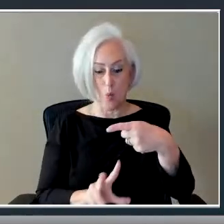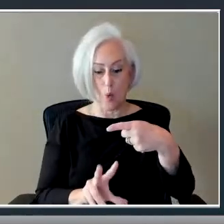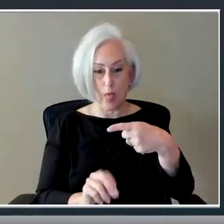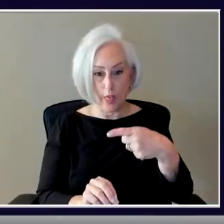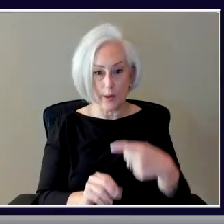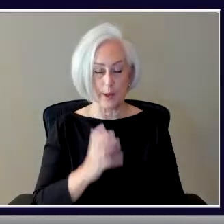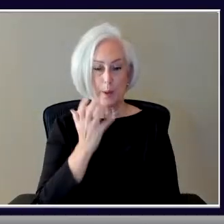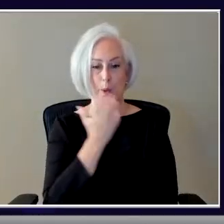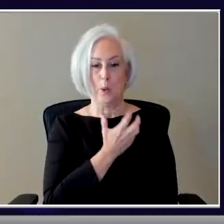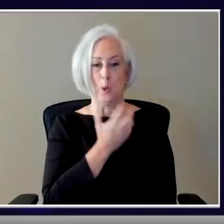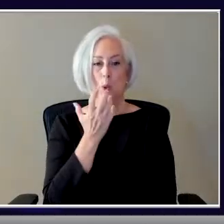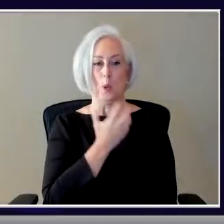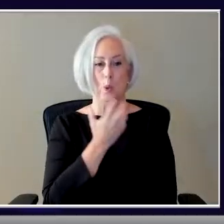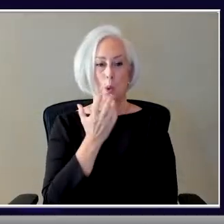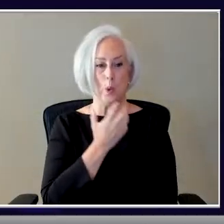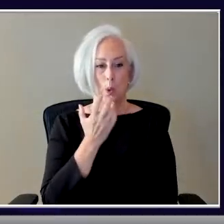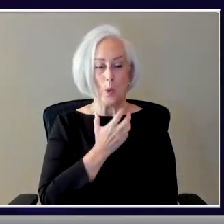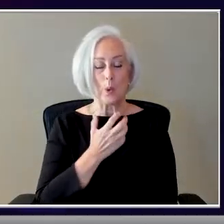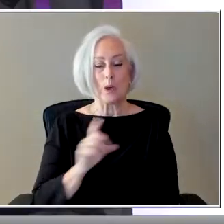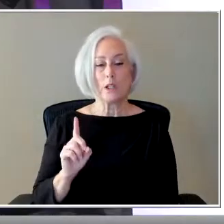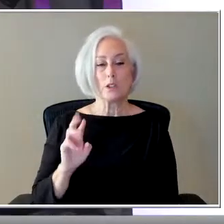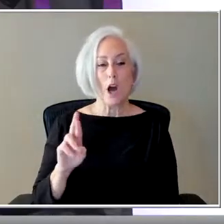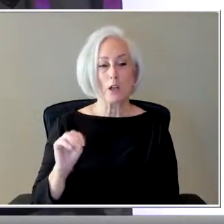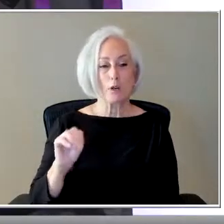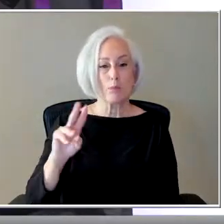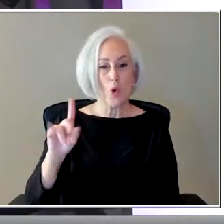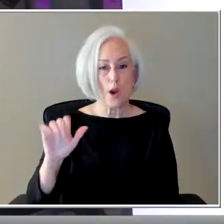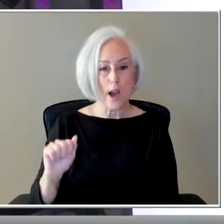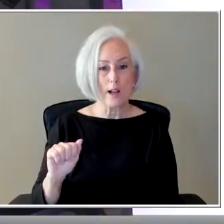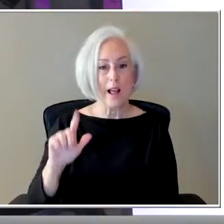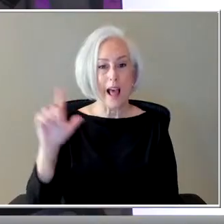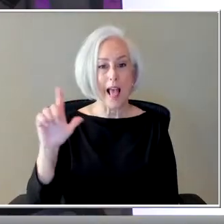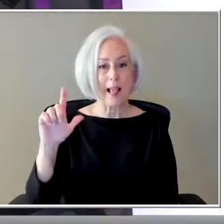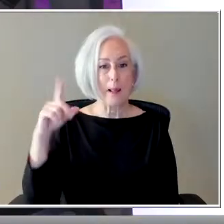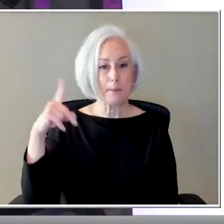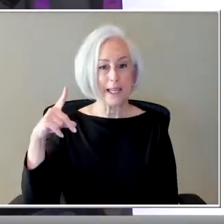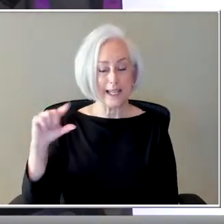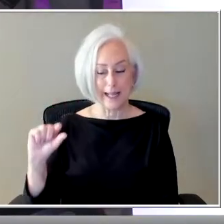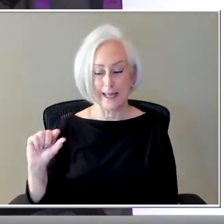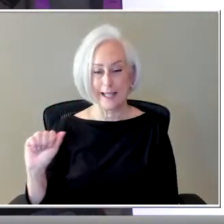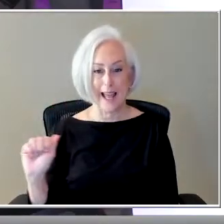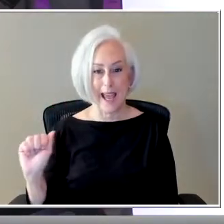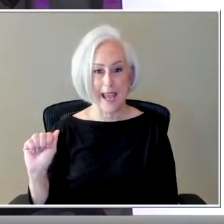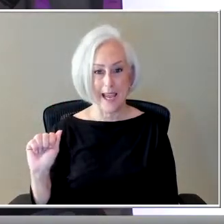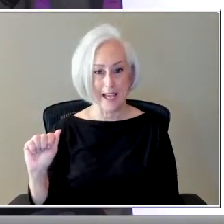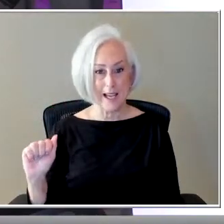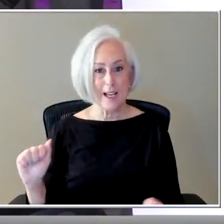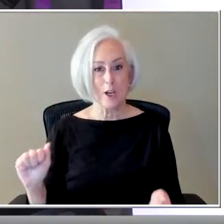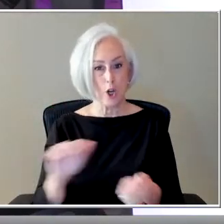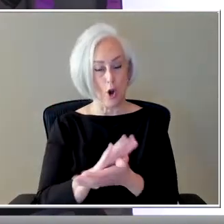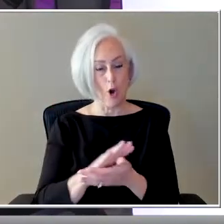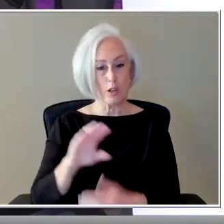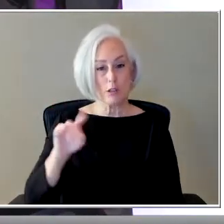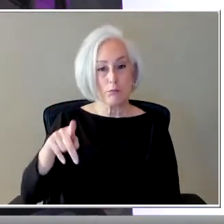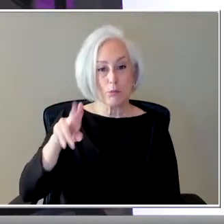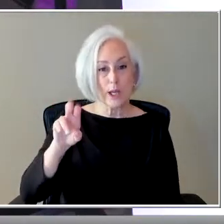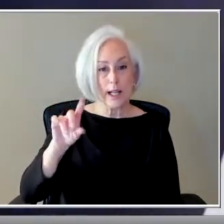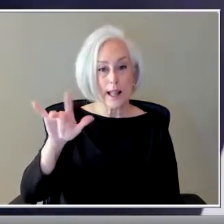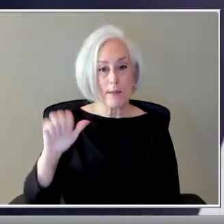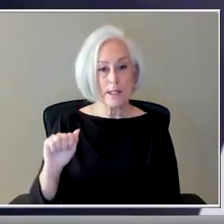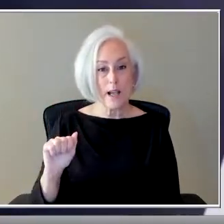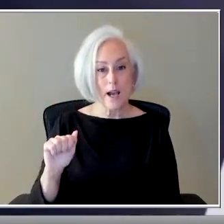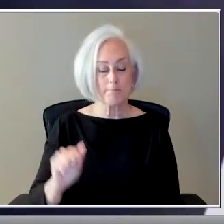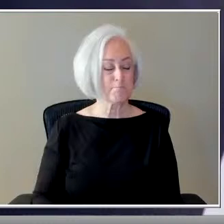goodness. Dr. Moriarty, does Lp(a) always cause preeclampsia? No, not necessarily.